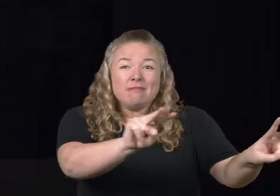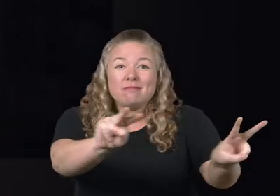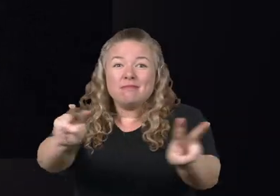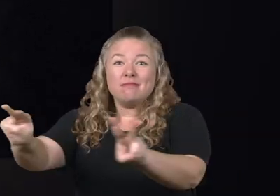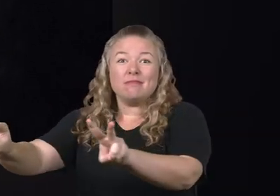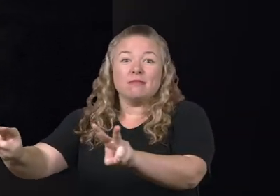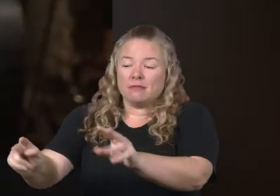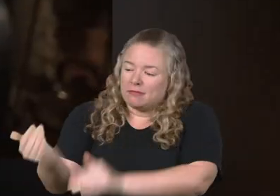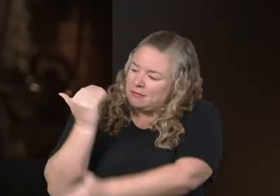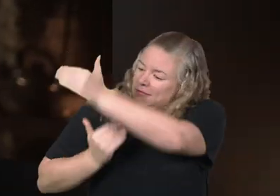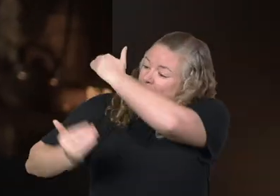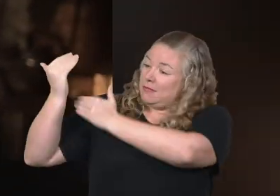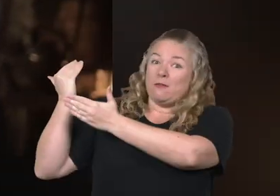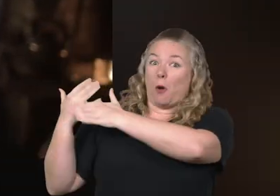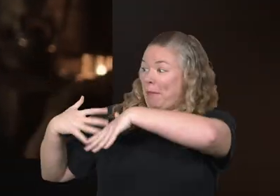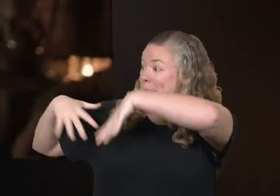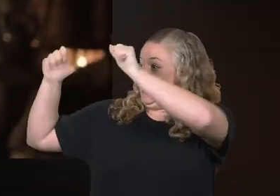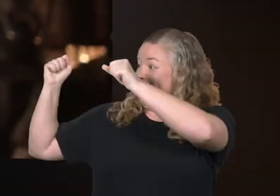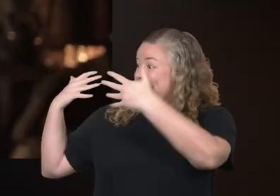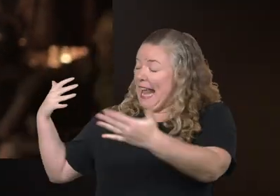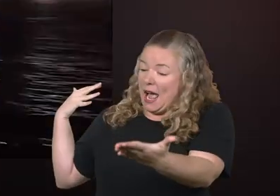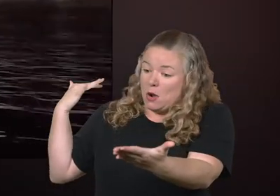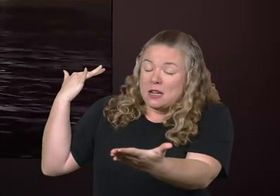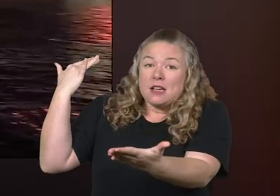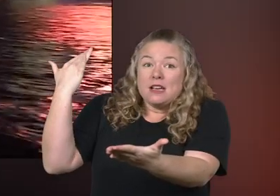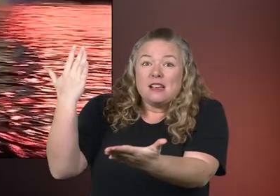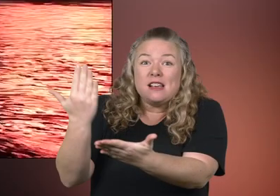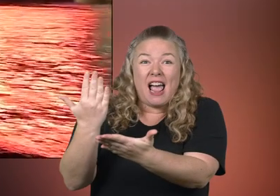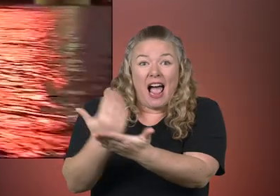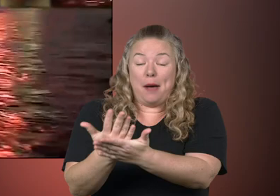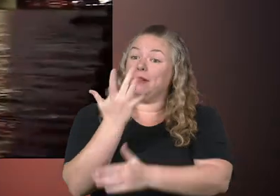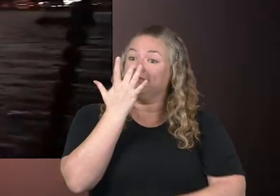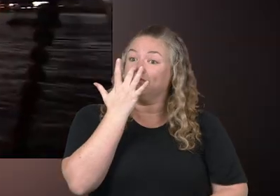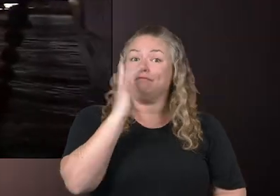around you. The whole thing was a misconception from the very beginning.